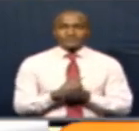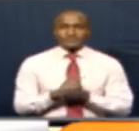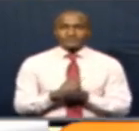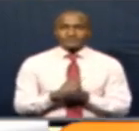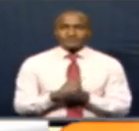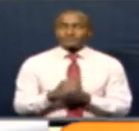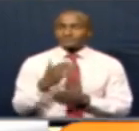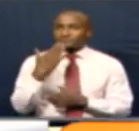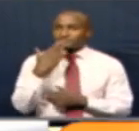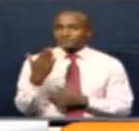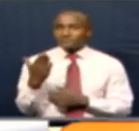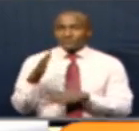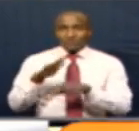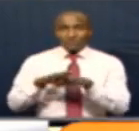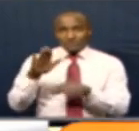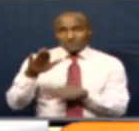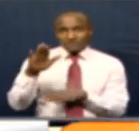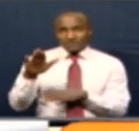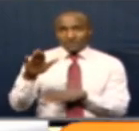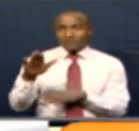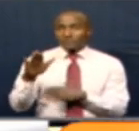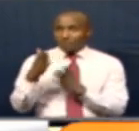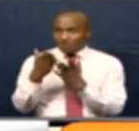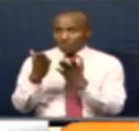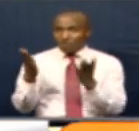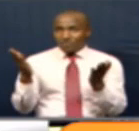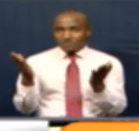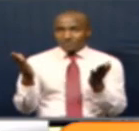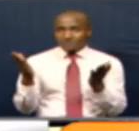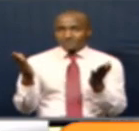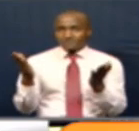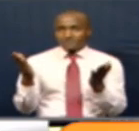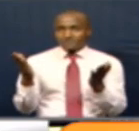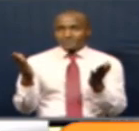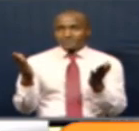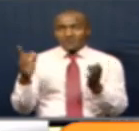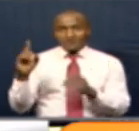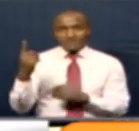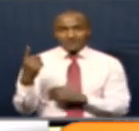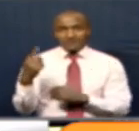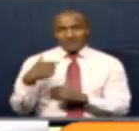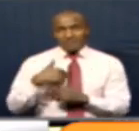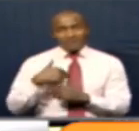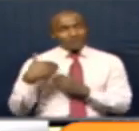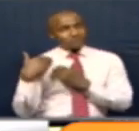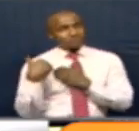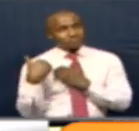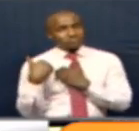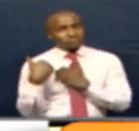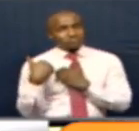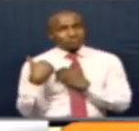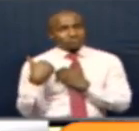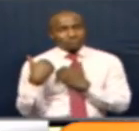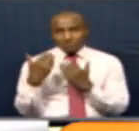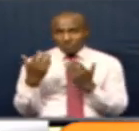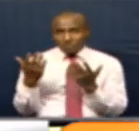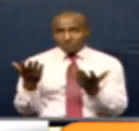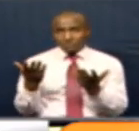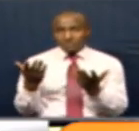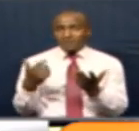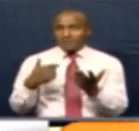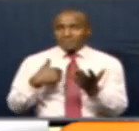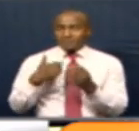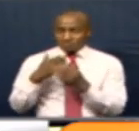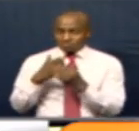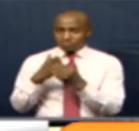Thank you very much, and good evening to the viewers. So first of all, my role is I head the